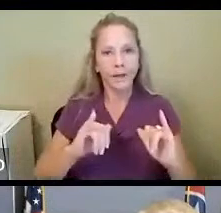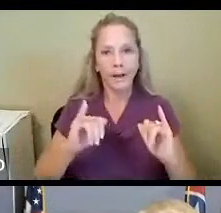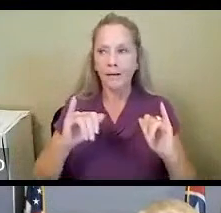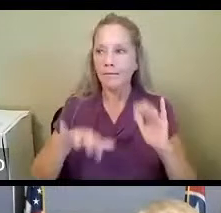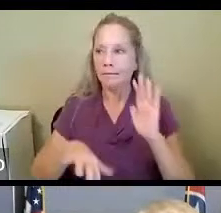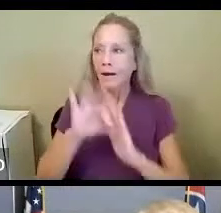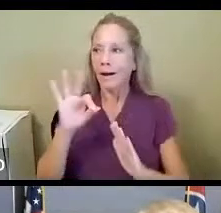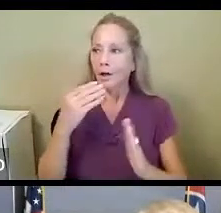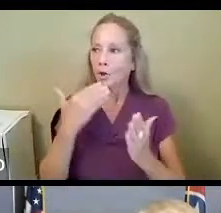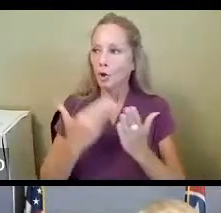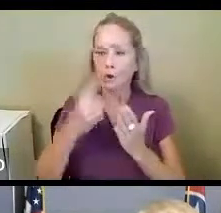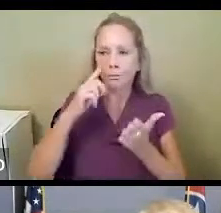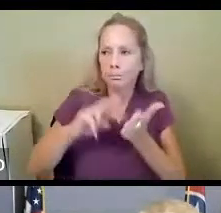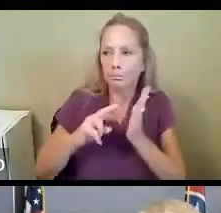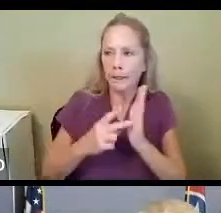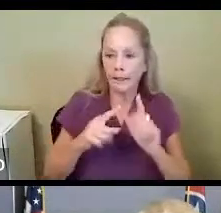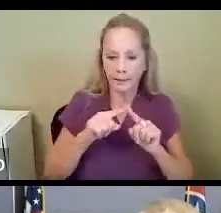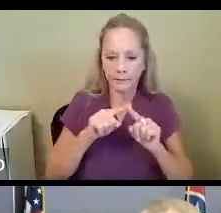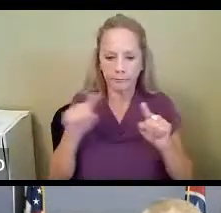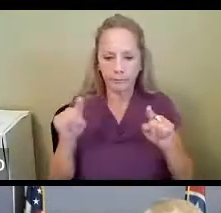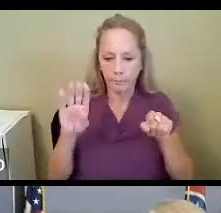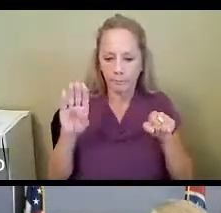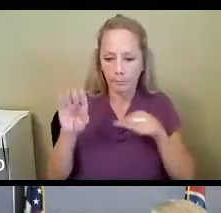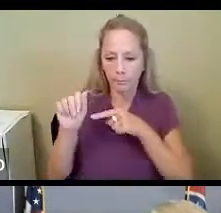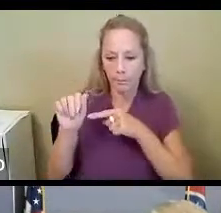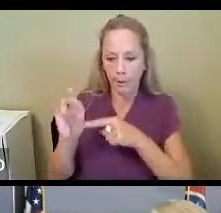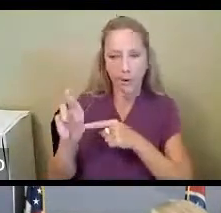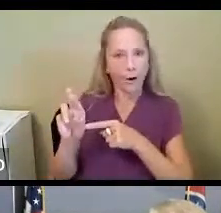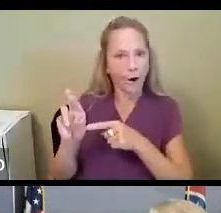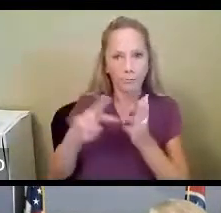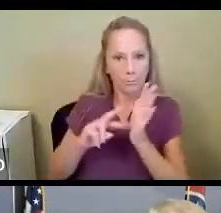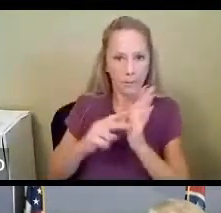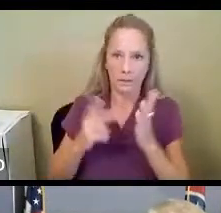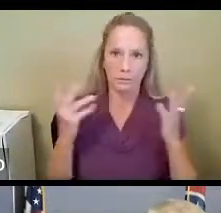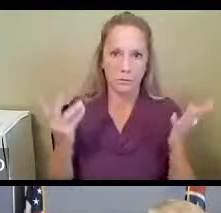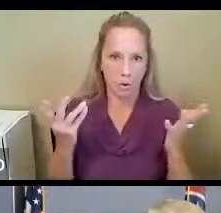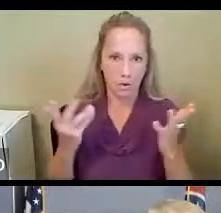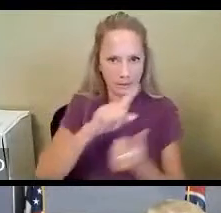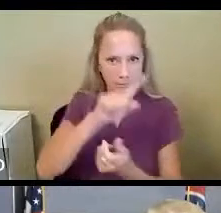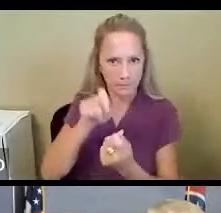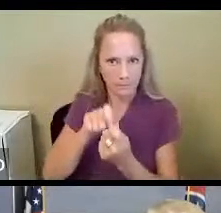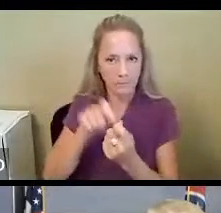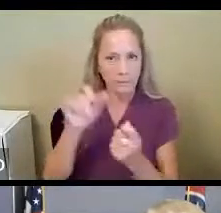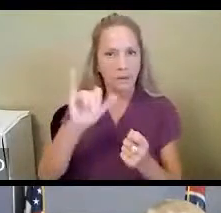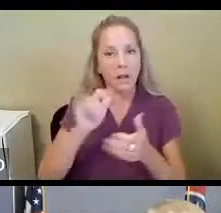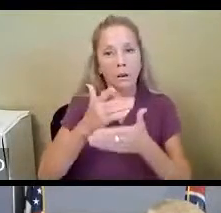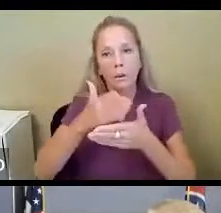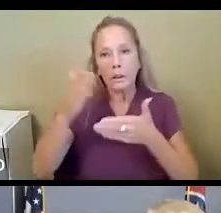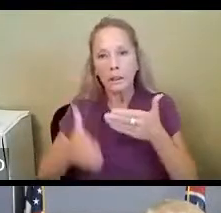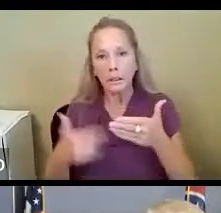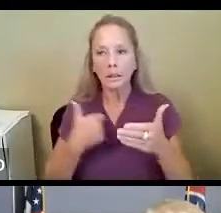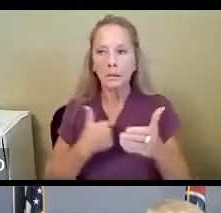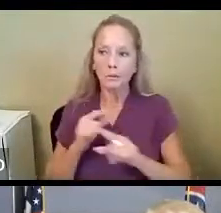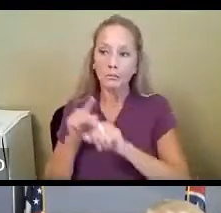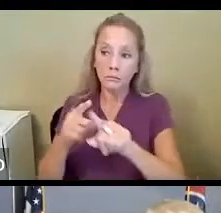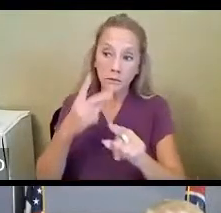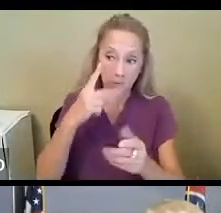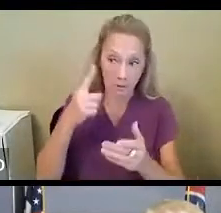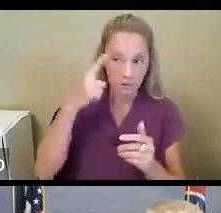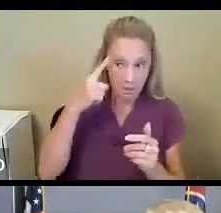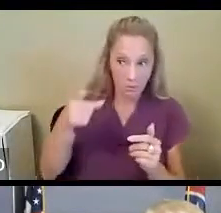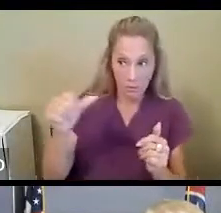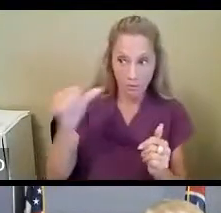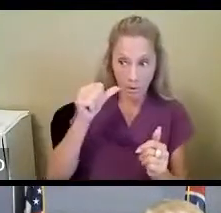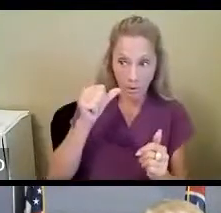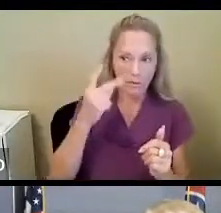bar. So we focused on that. We took down, we've been out, especially on the weekends, seeing what we considered bars if they were